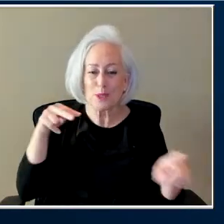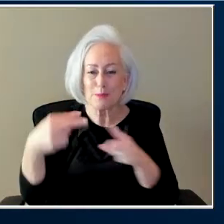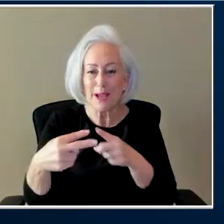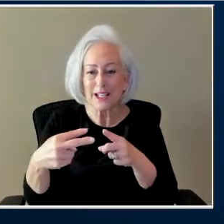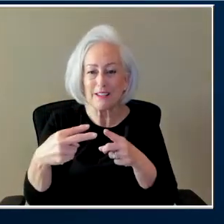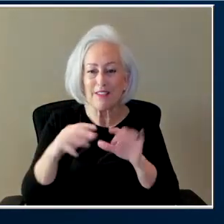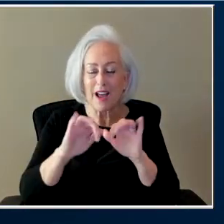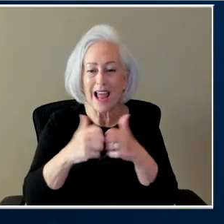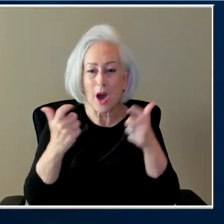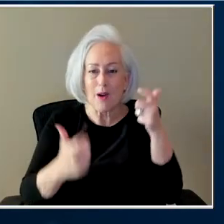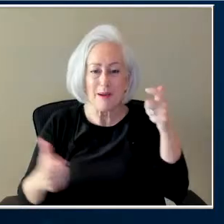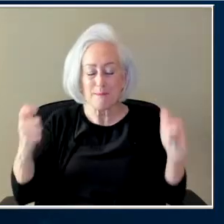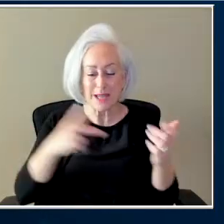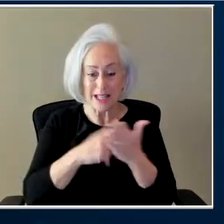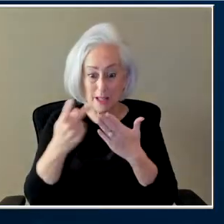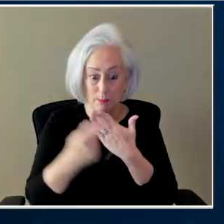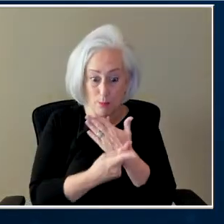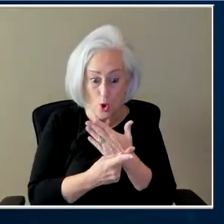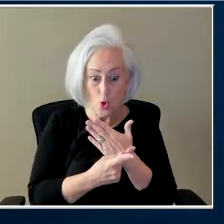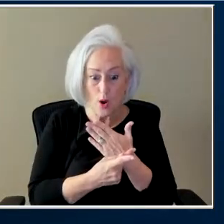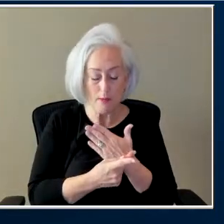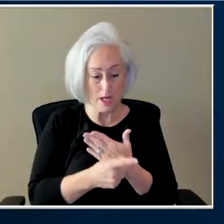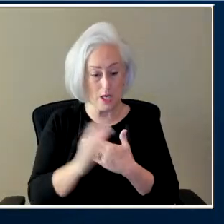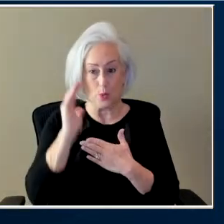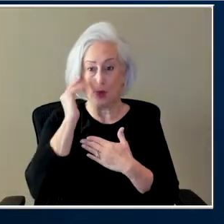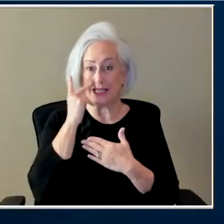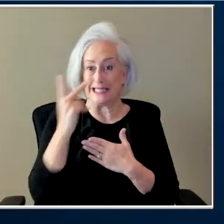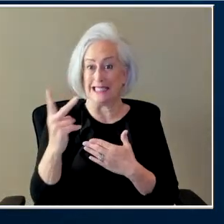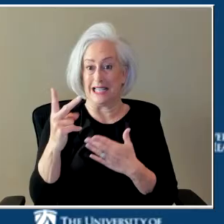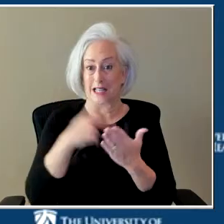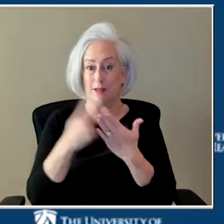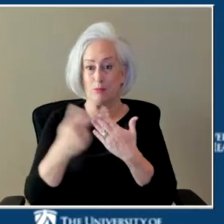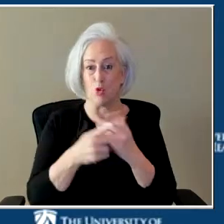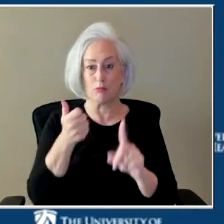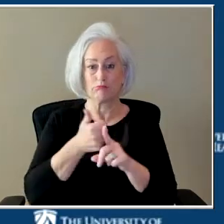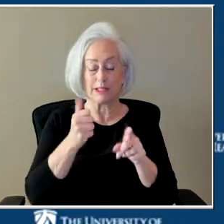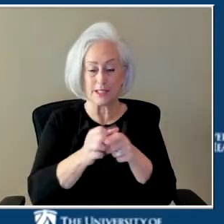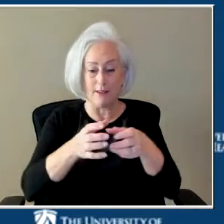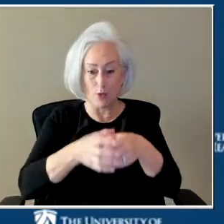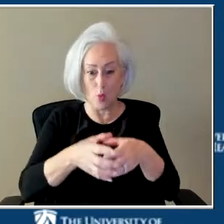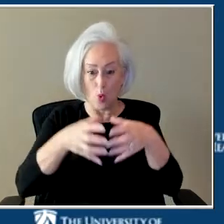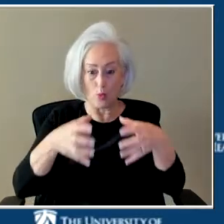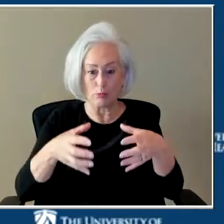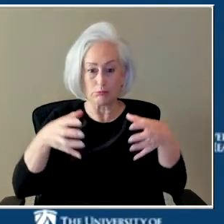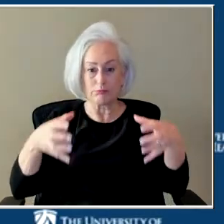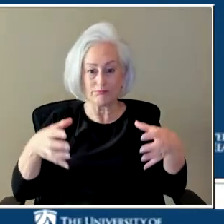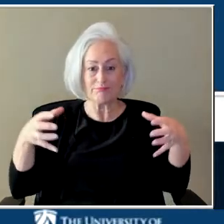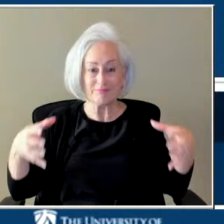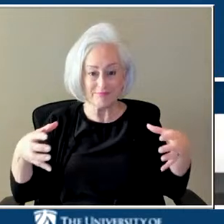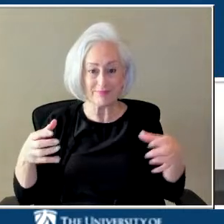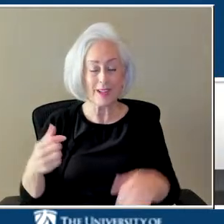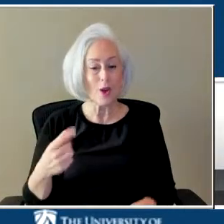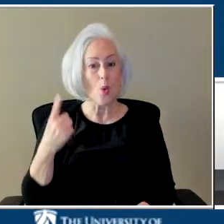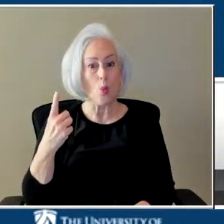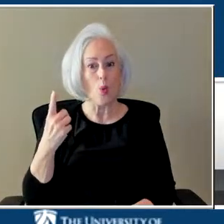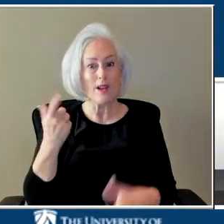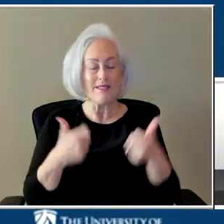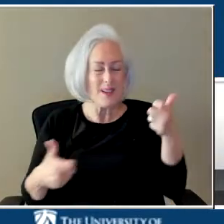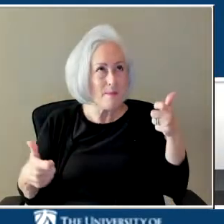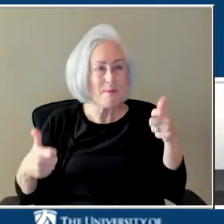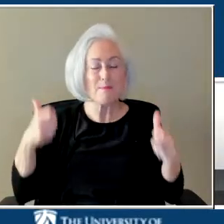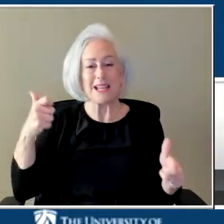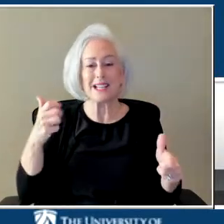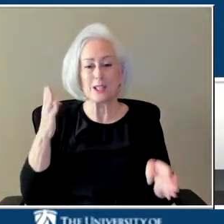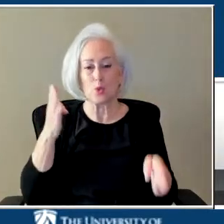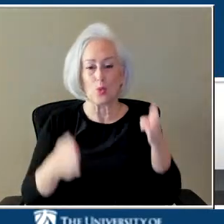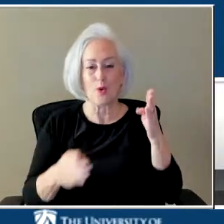Dr. Mirza talked about how it's growing, but just give us some more details. Yeah, so we are one of the biggest robotic